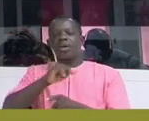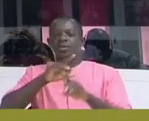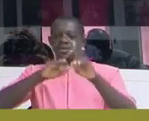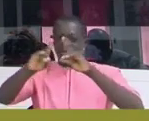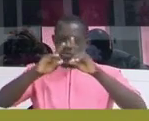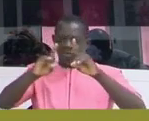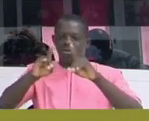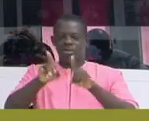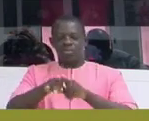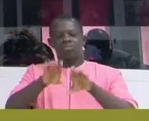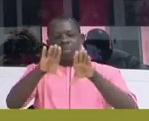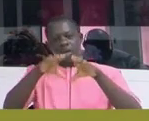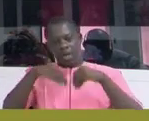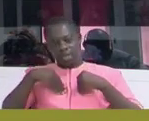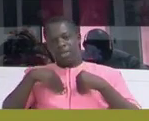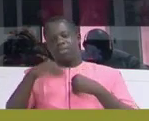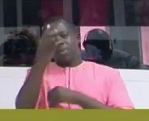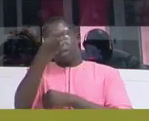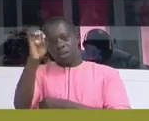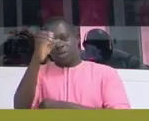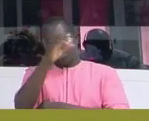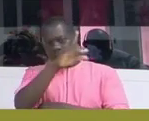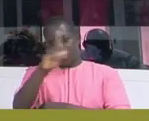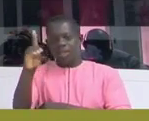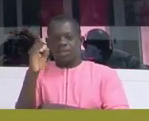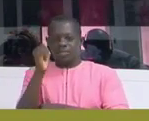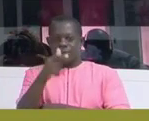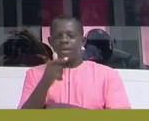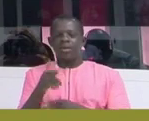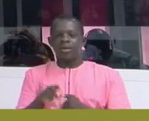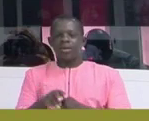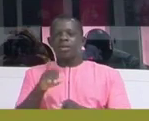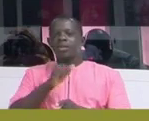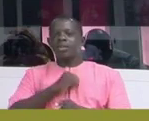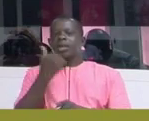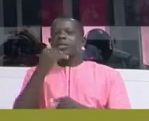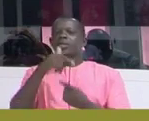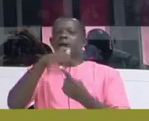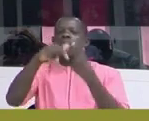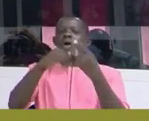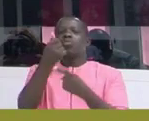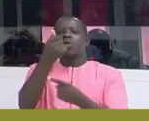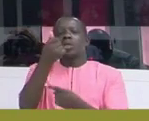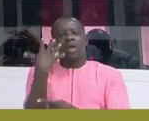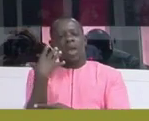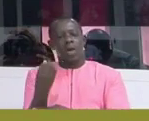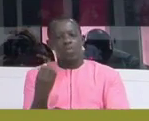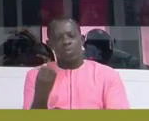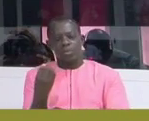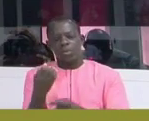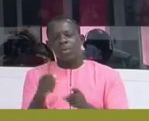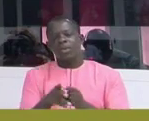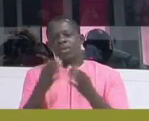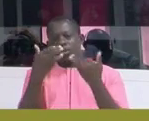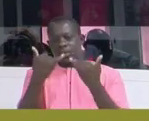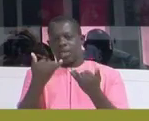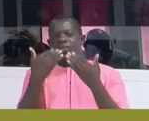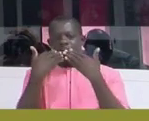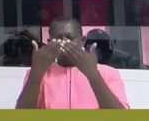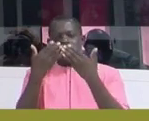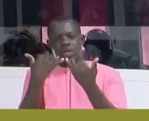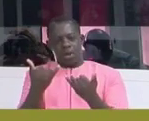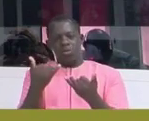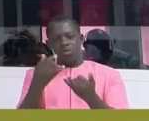300. Now pleaded with him and he accepted. He said what about the money? How about